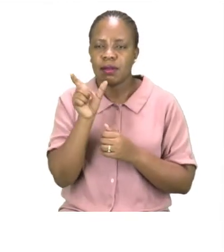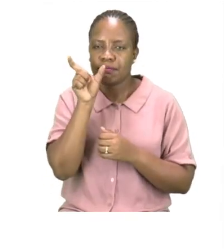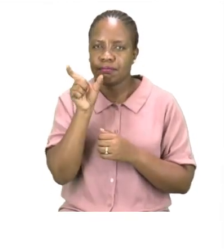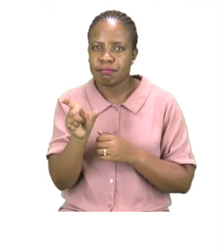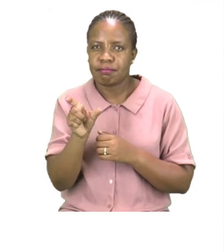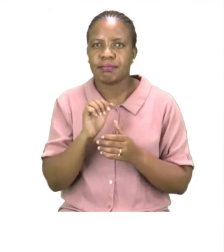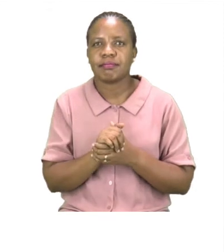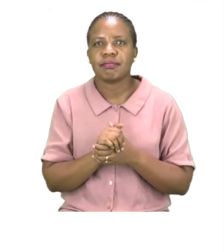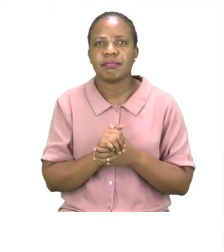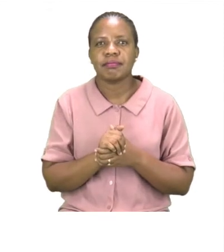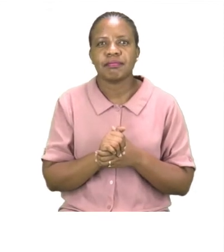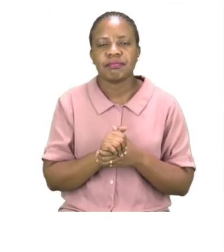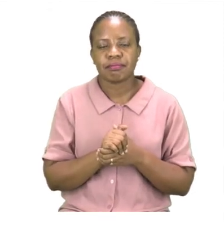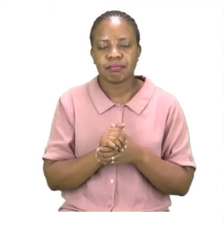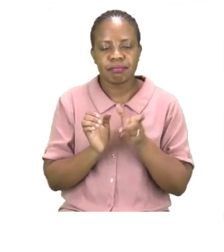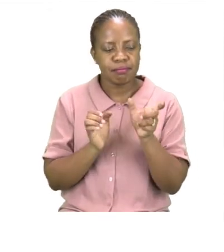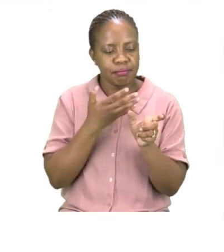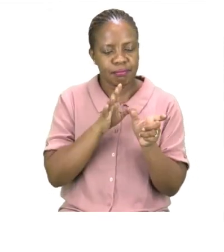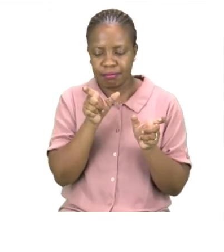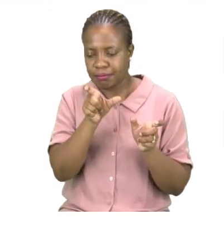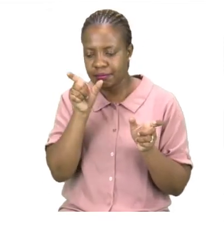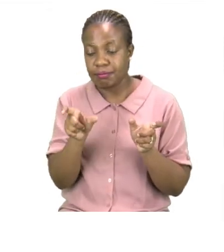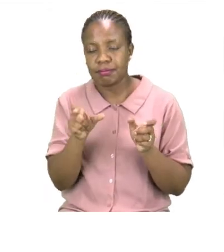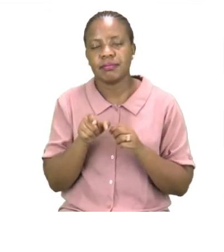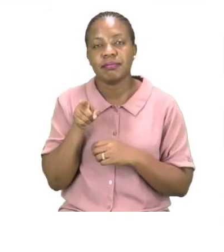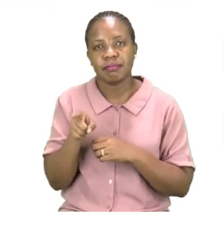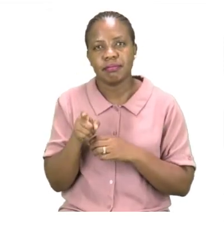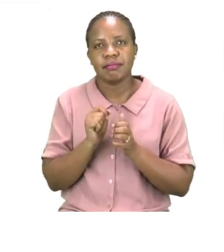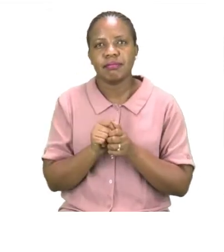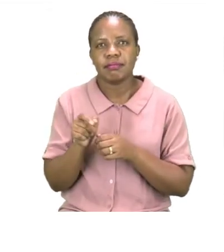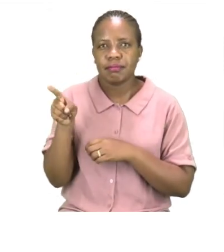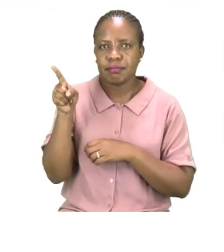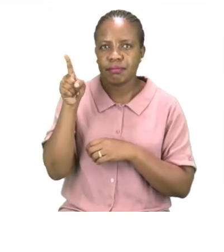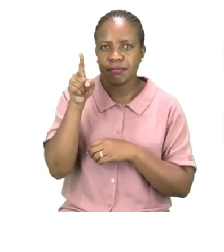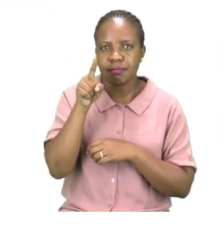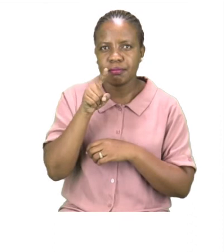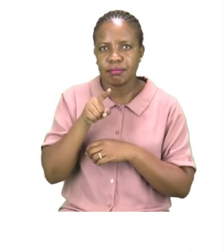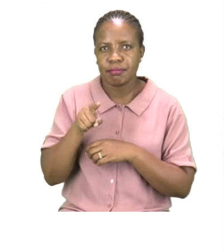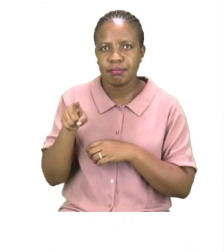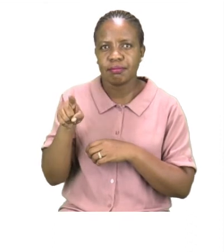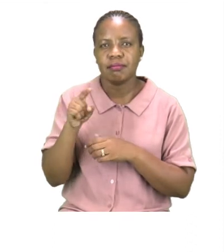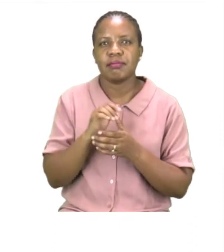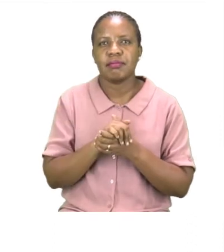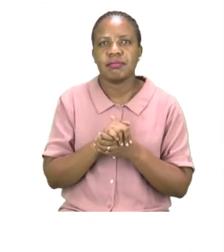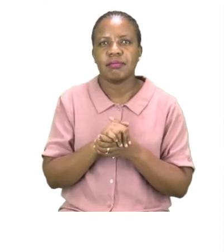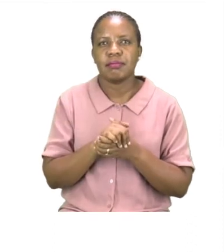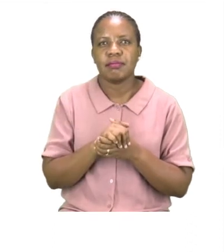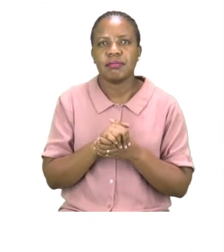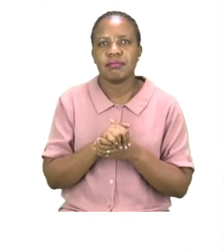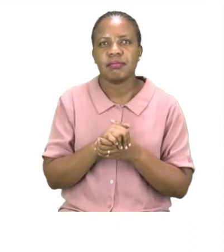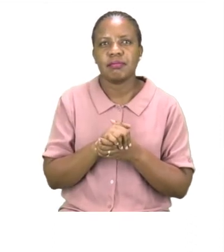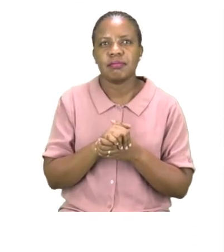point to it the one next to it. It says circle the container which can hold less water.